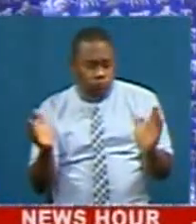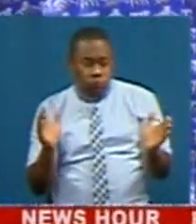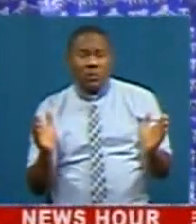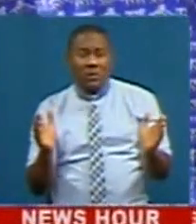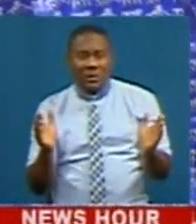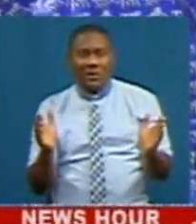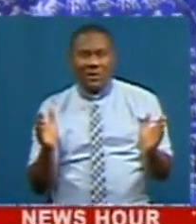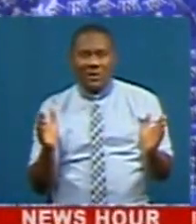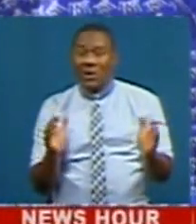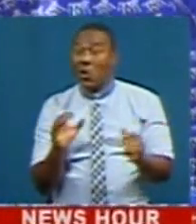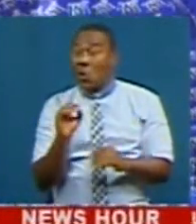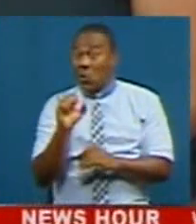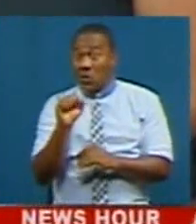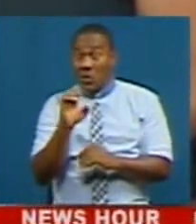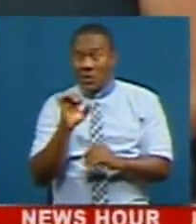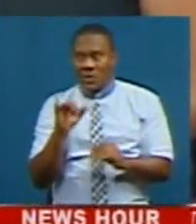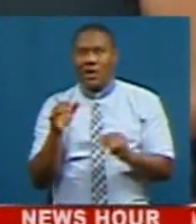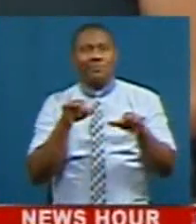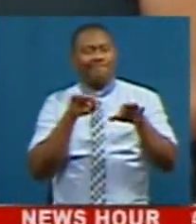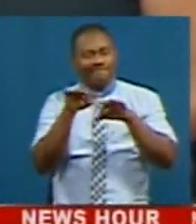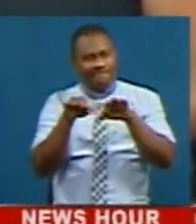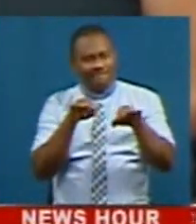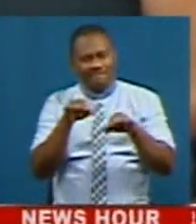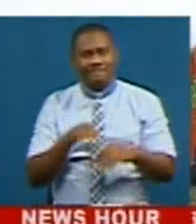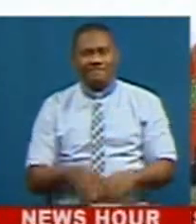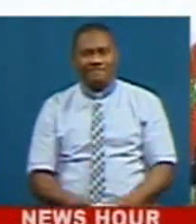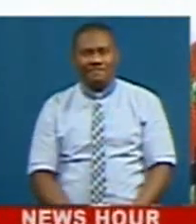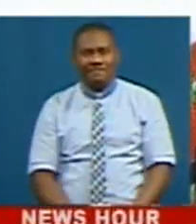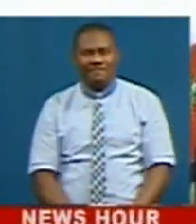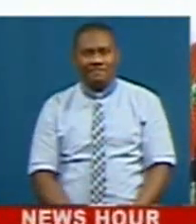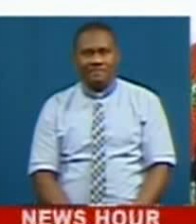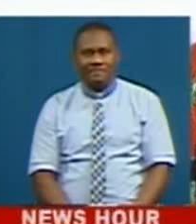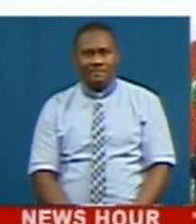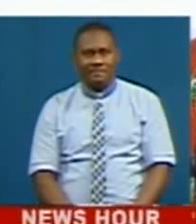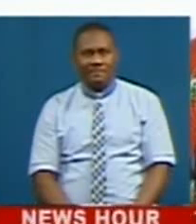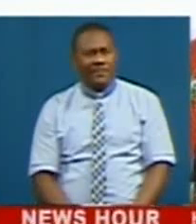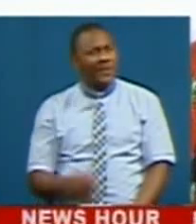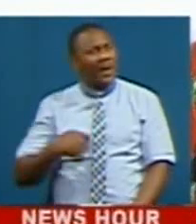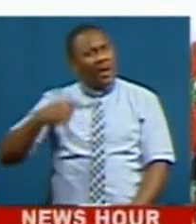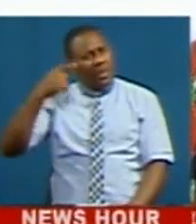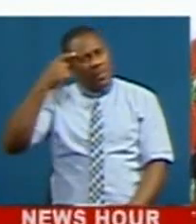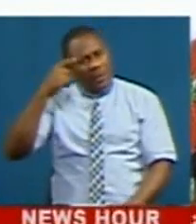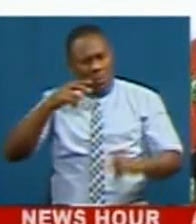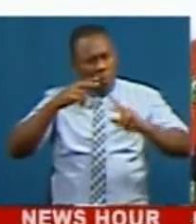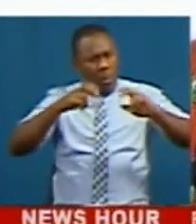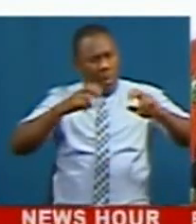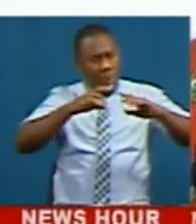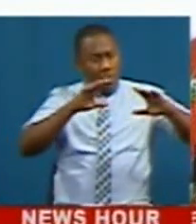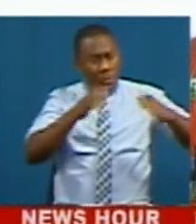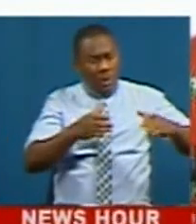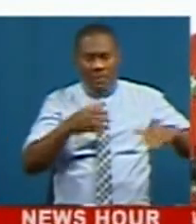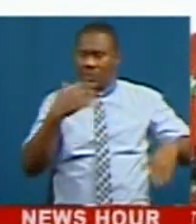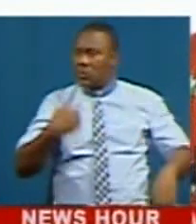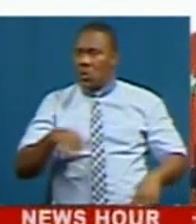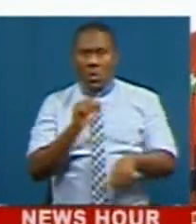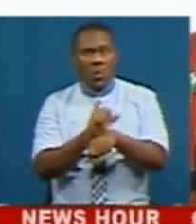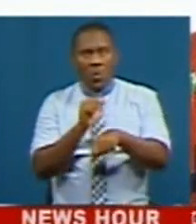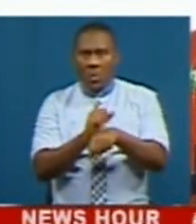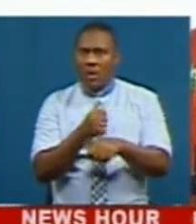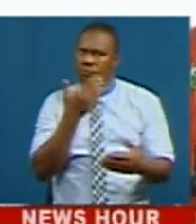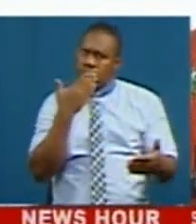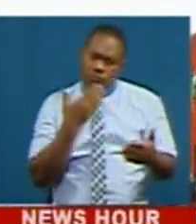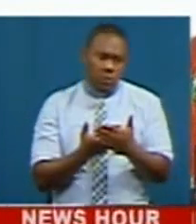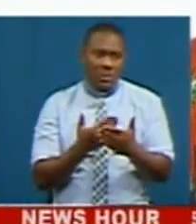Services Directorate of the Ministry of Food and Agriculture. I think the work that they have done so far is coming